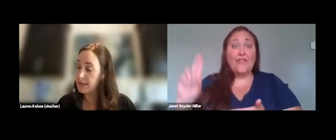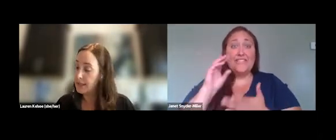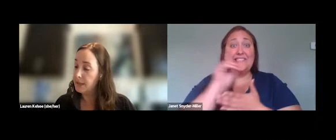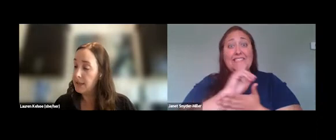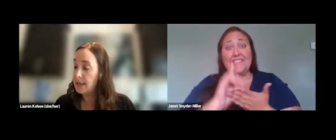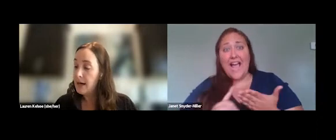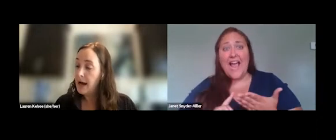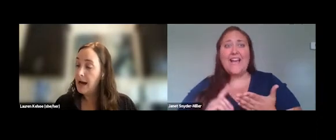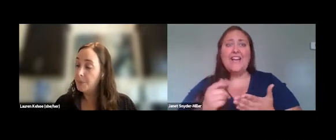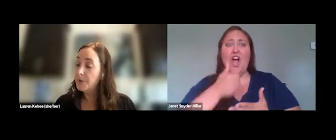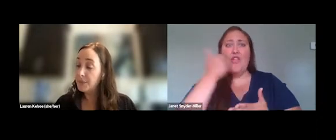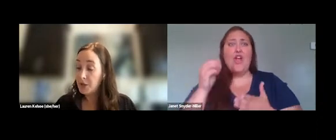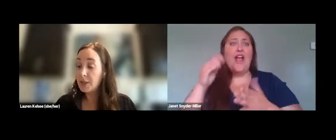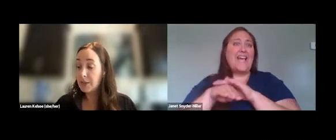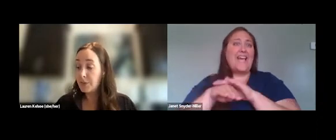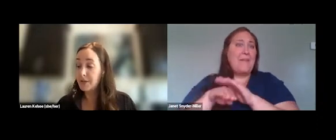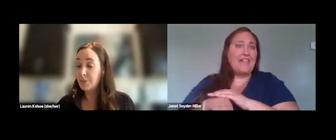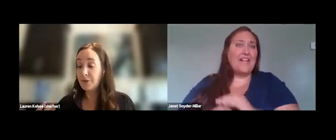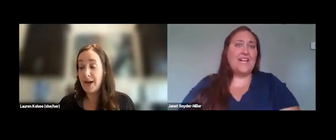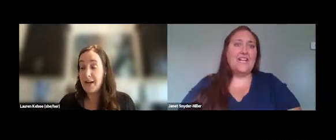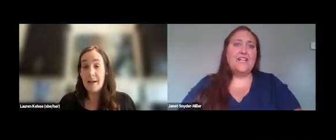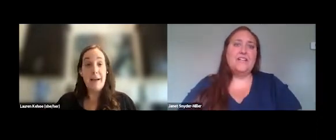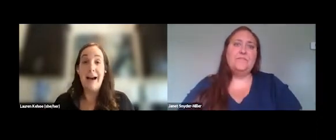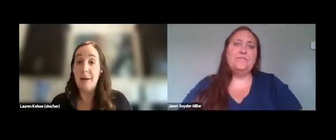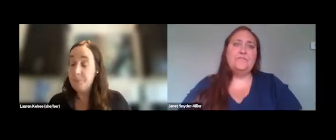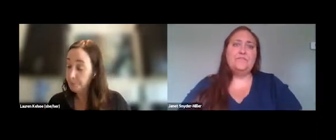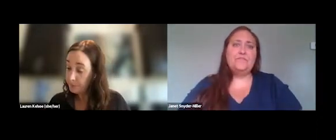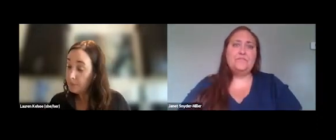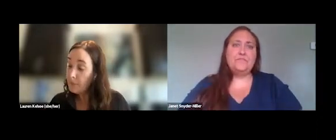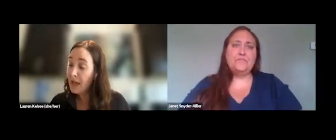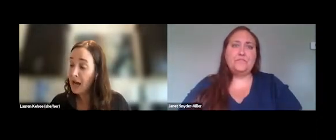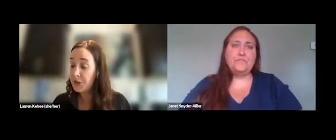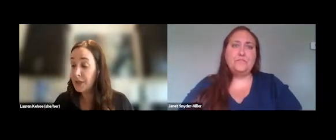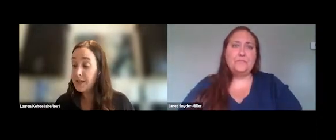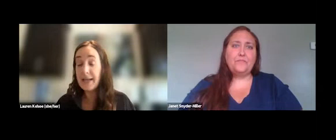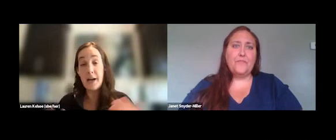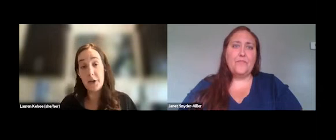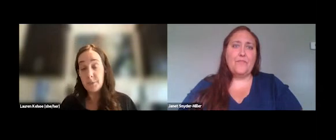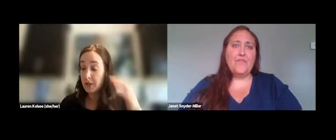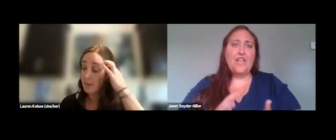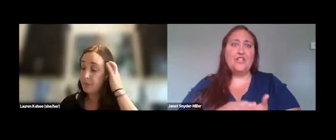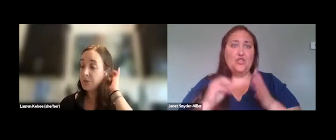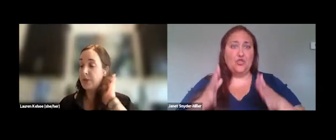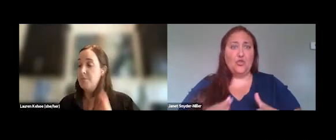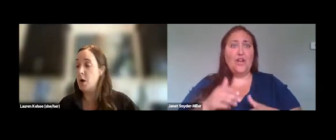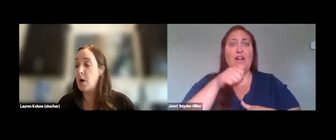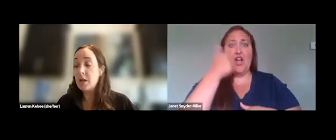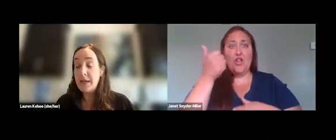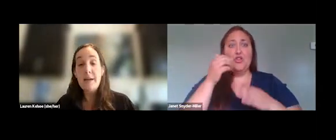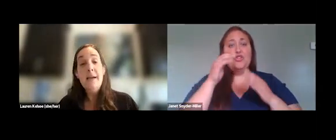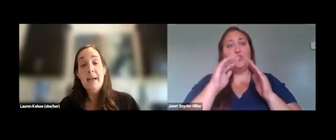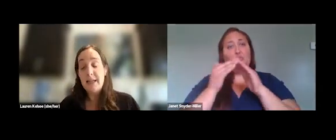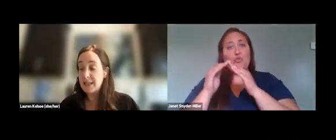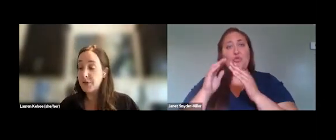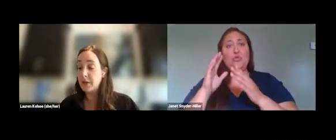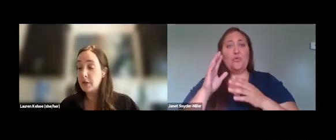better accessibility. So this project did result in providing our students and other community members with a more